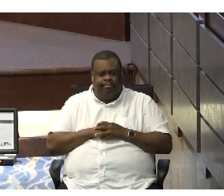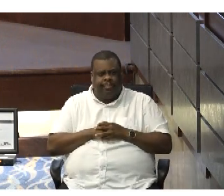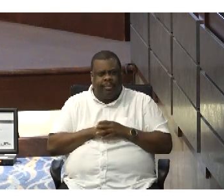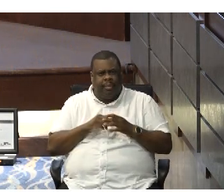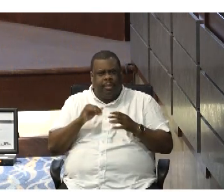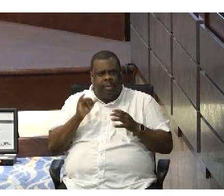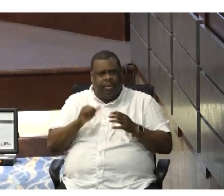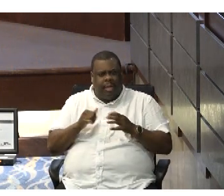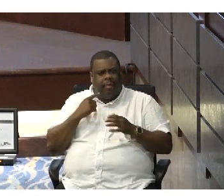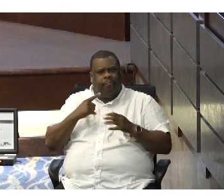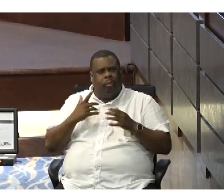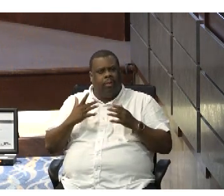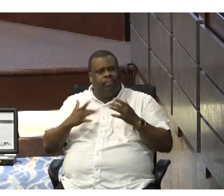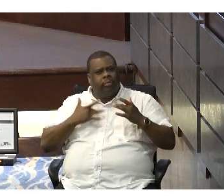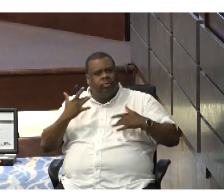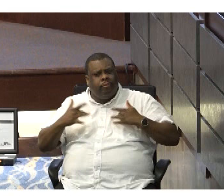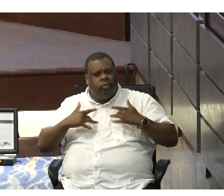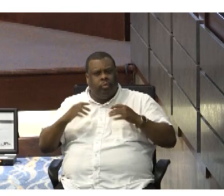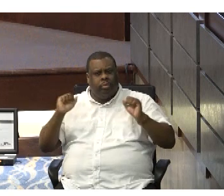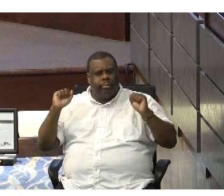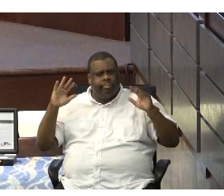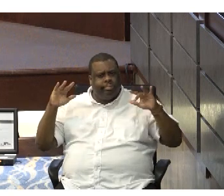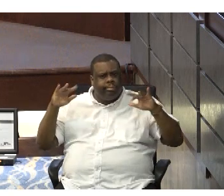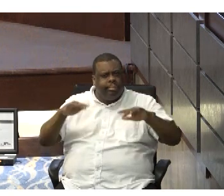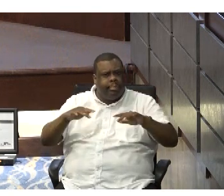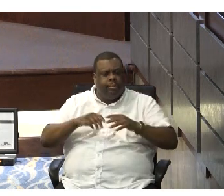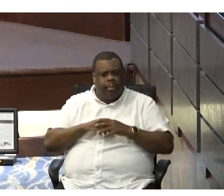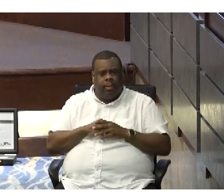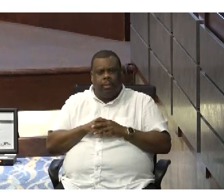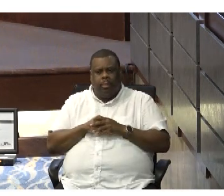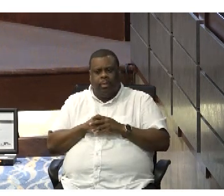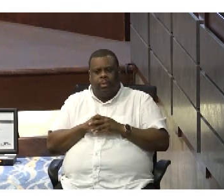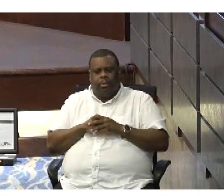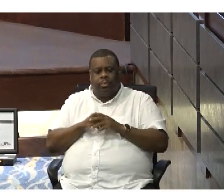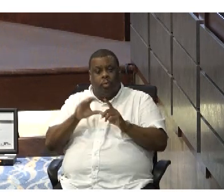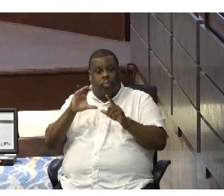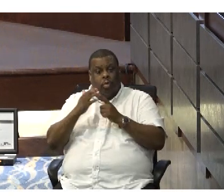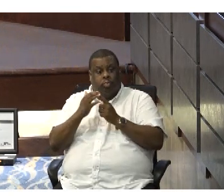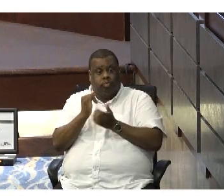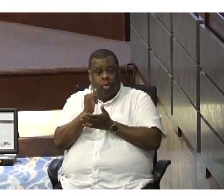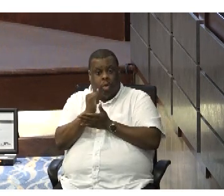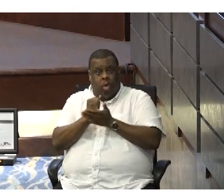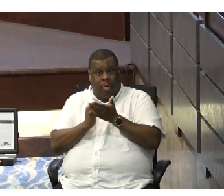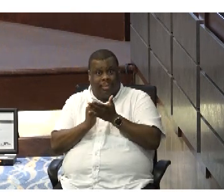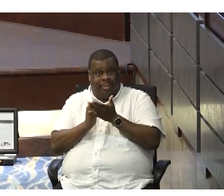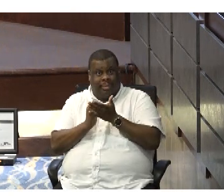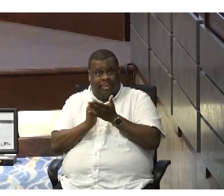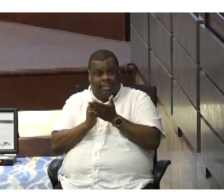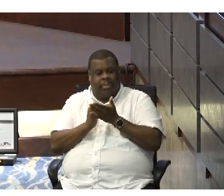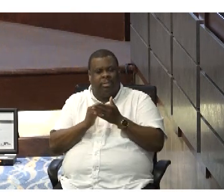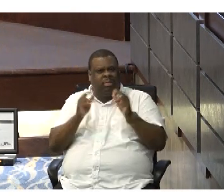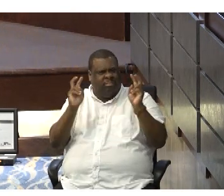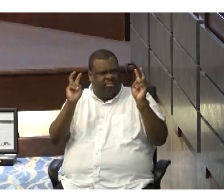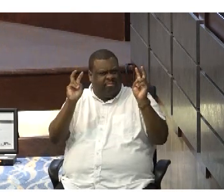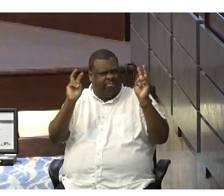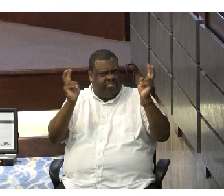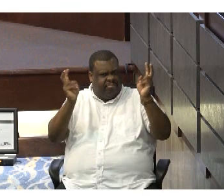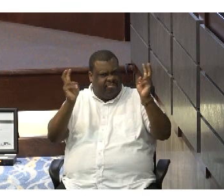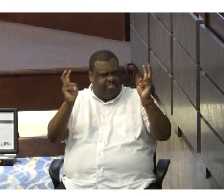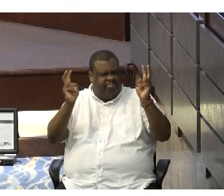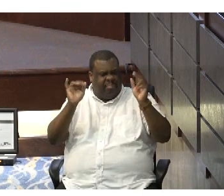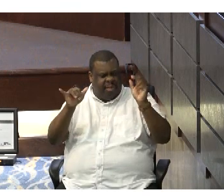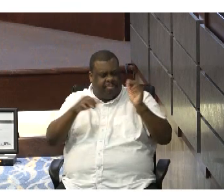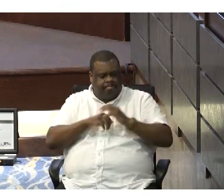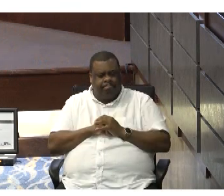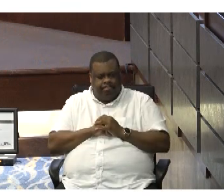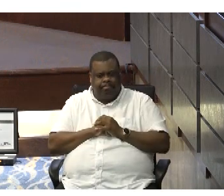present festivals, for example. So culture, arts, performance is the title that's designed to reflect